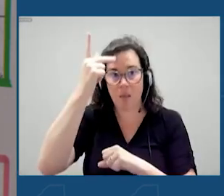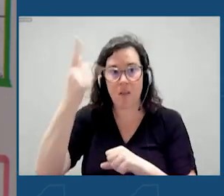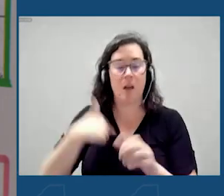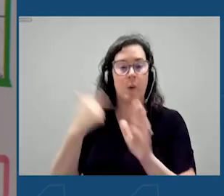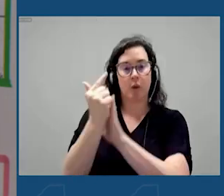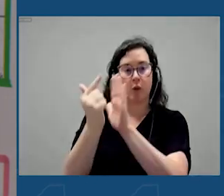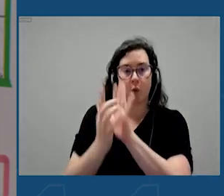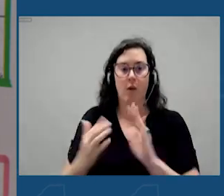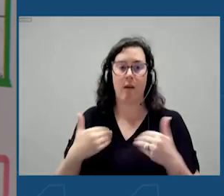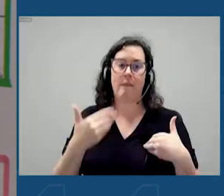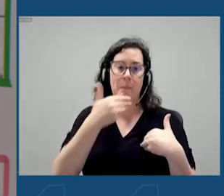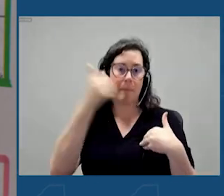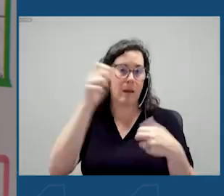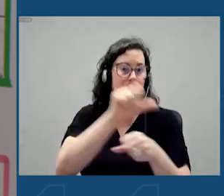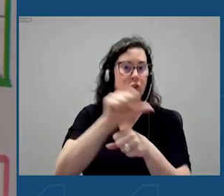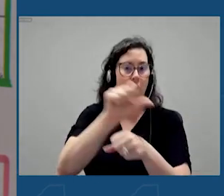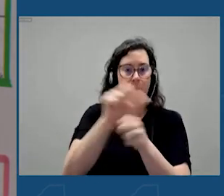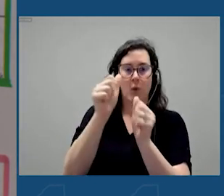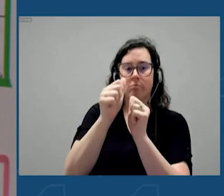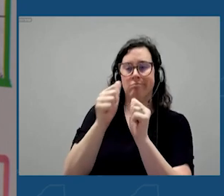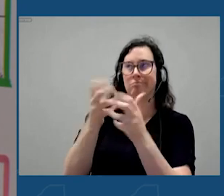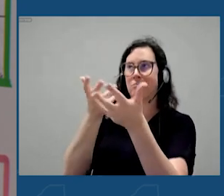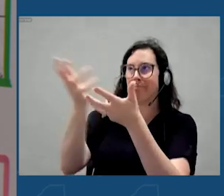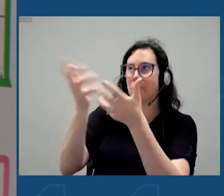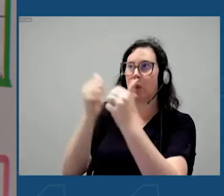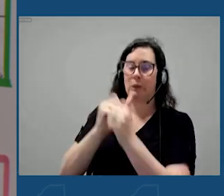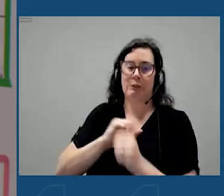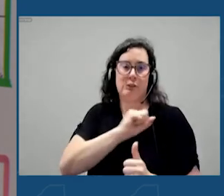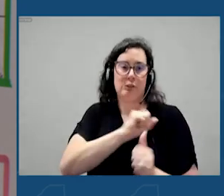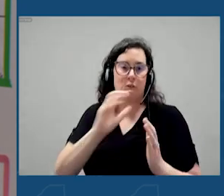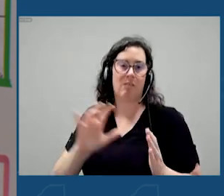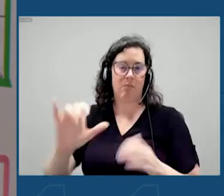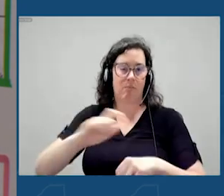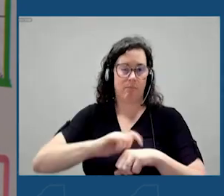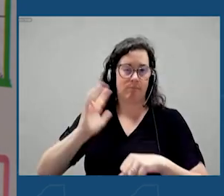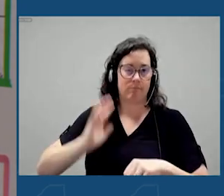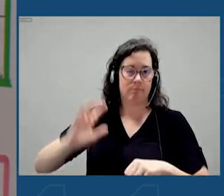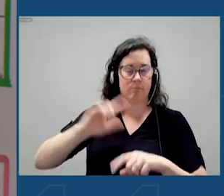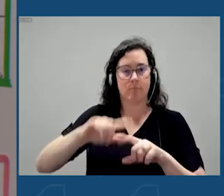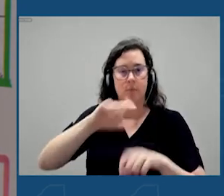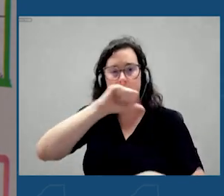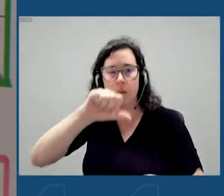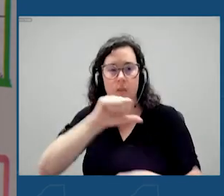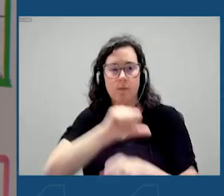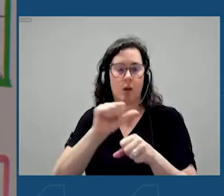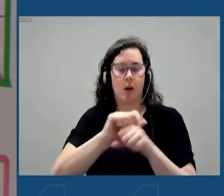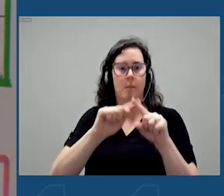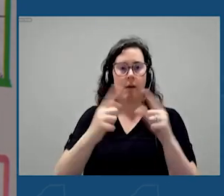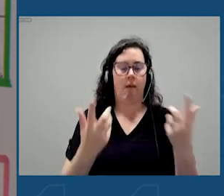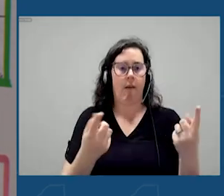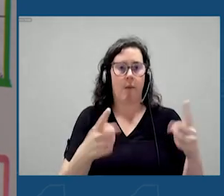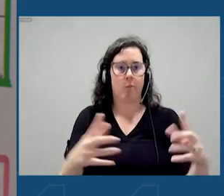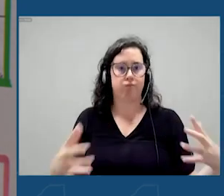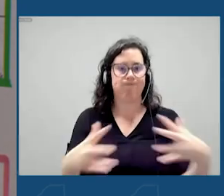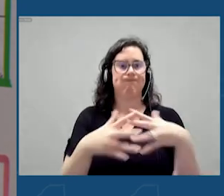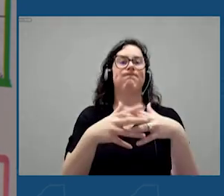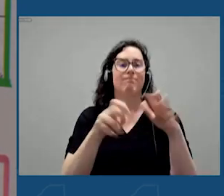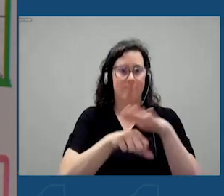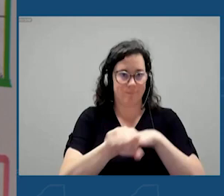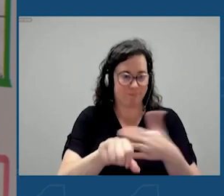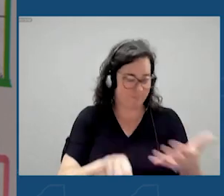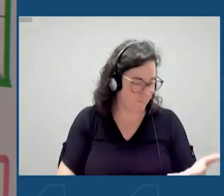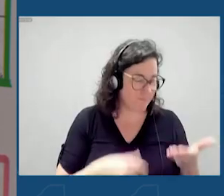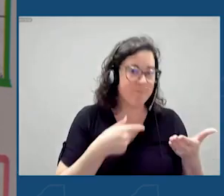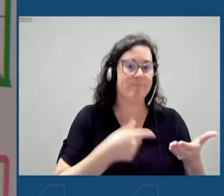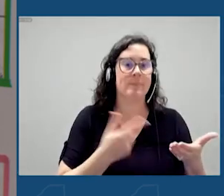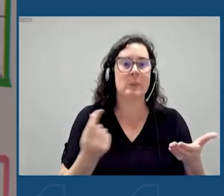Senator Daniel Patrick Moynihan. But I loved my job, and all of a sudden, our first child came along. There were no options.